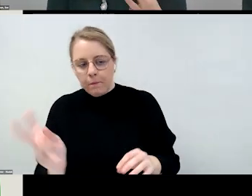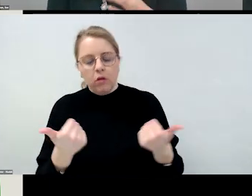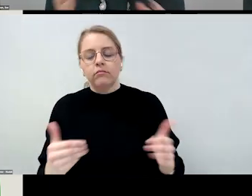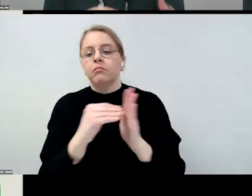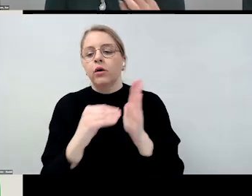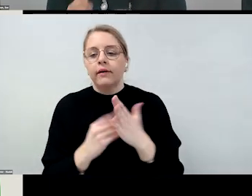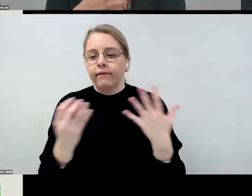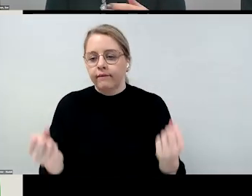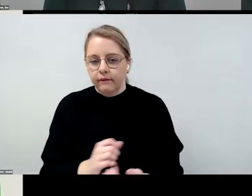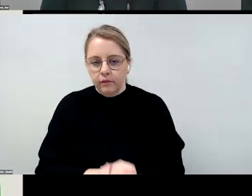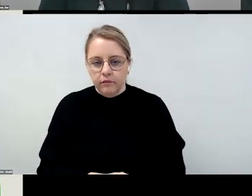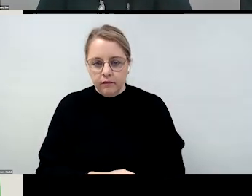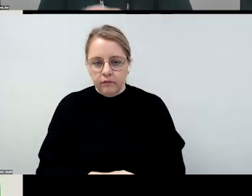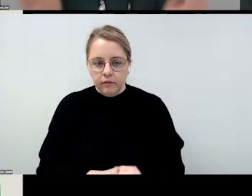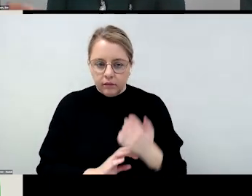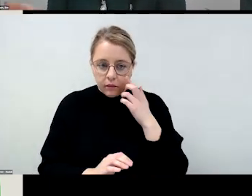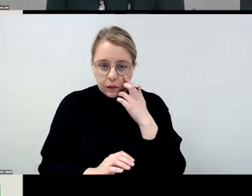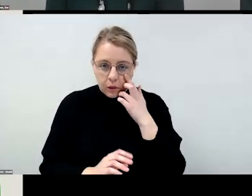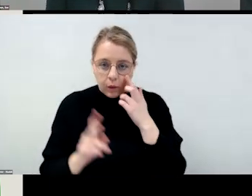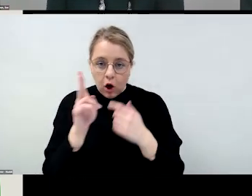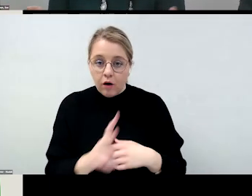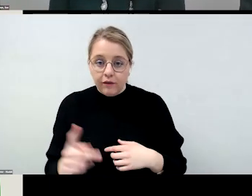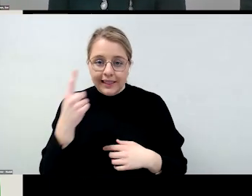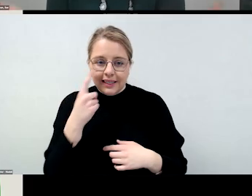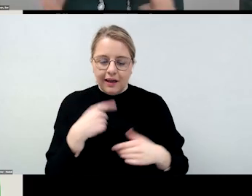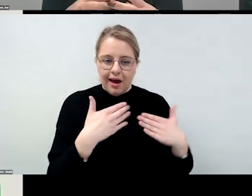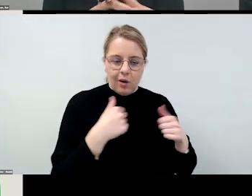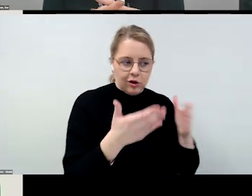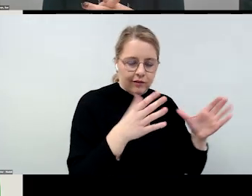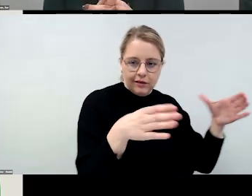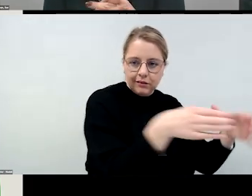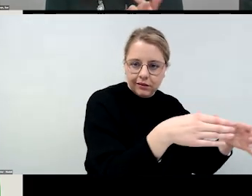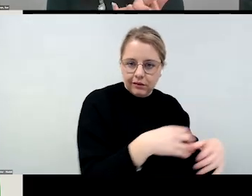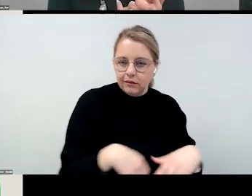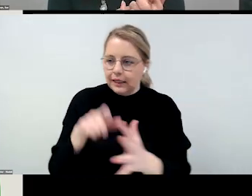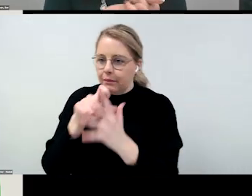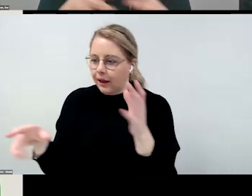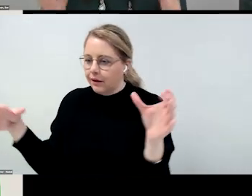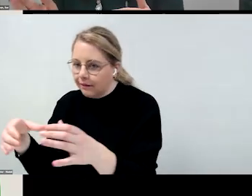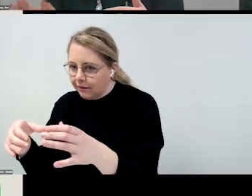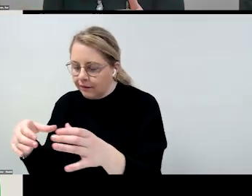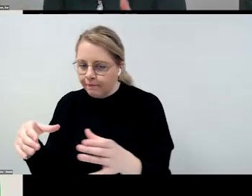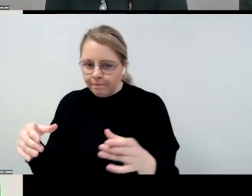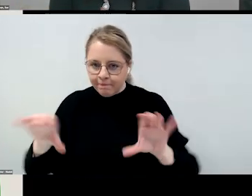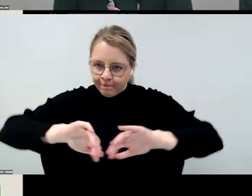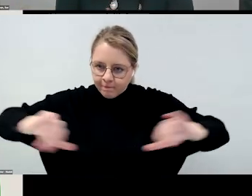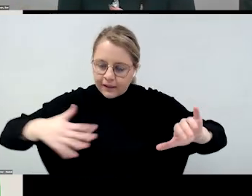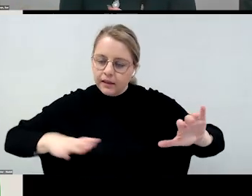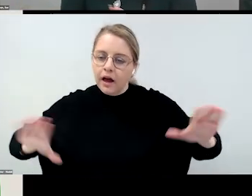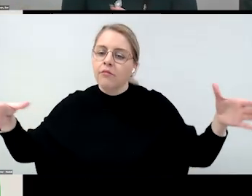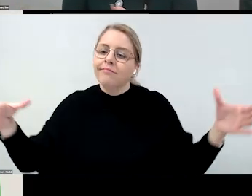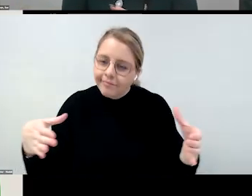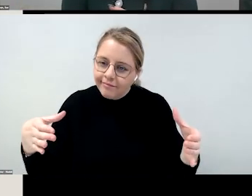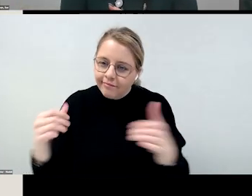can also bridge the gap that we often see between siloed services when joint projects such as this are undertaken.